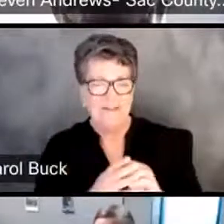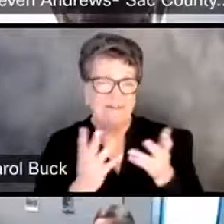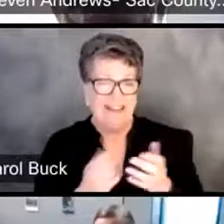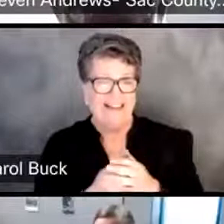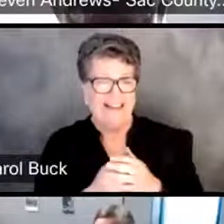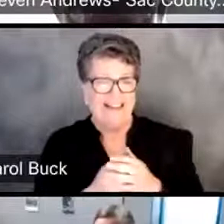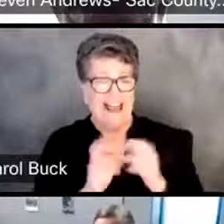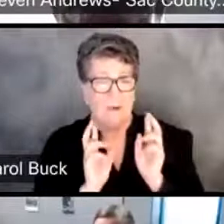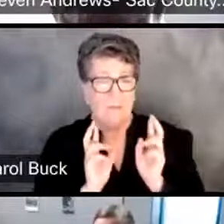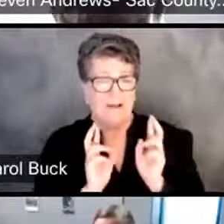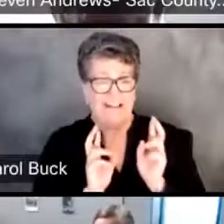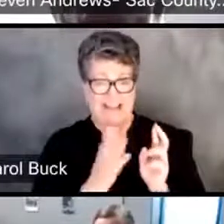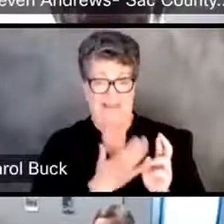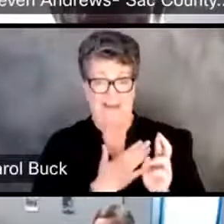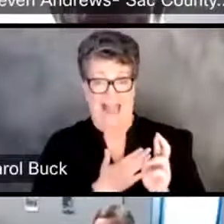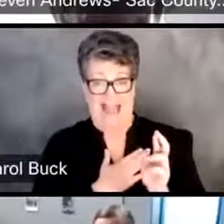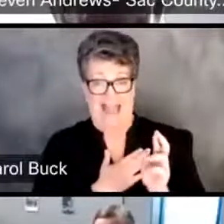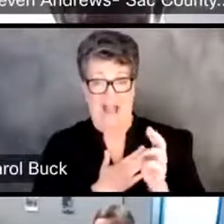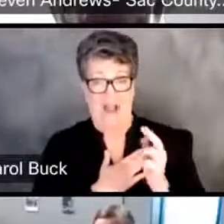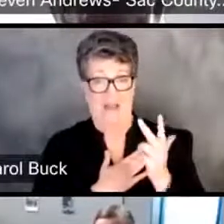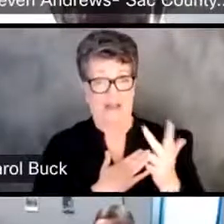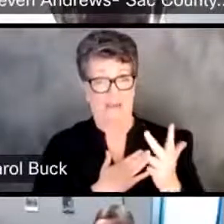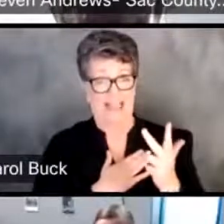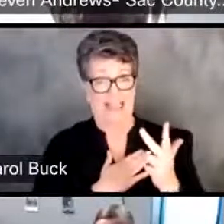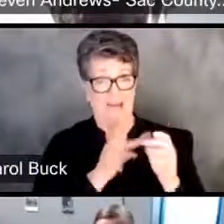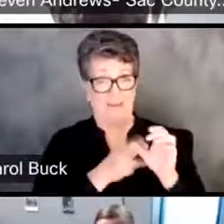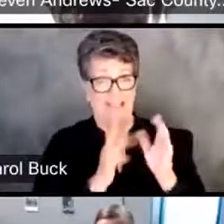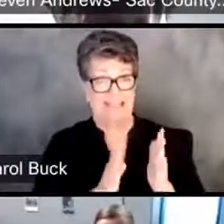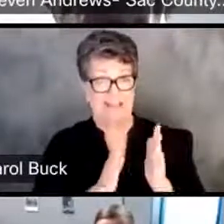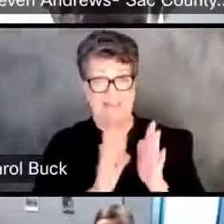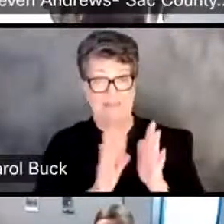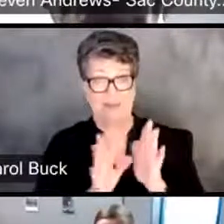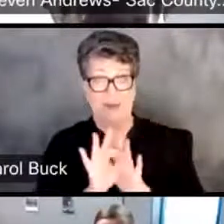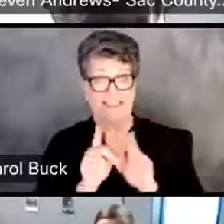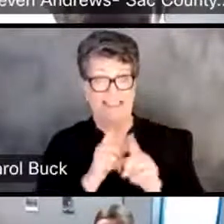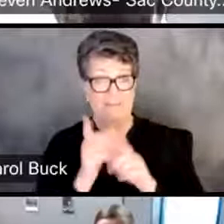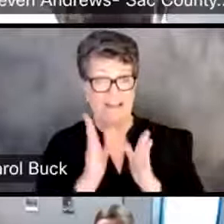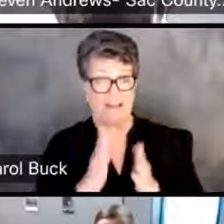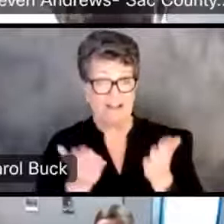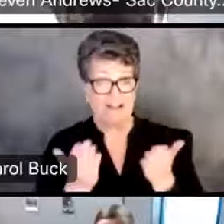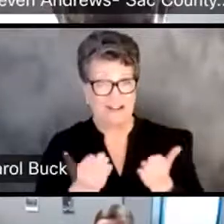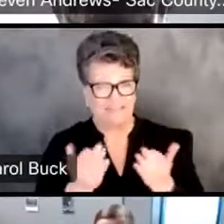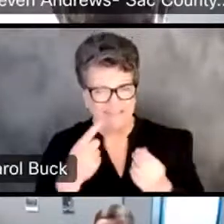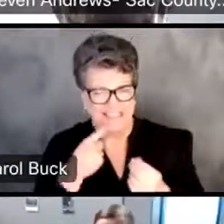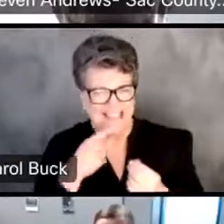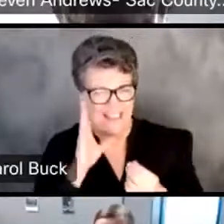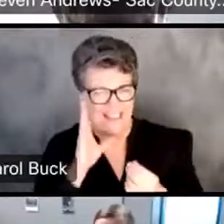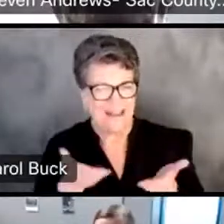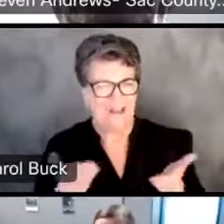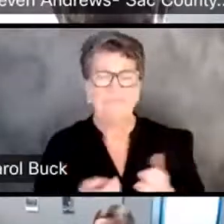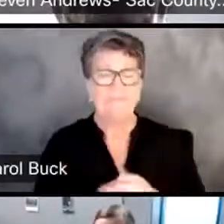hope that the 3 participant choice specialists are here. They said they would be. So